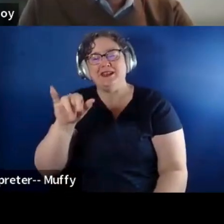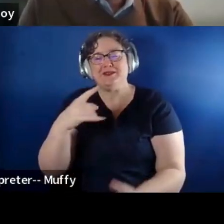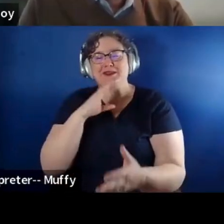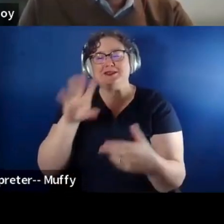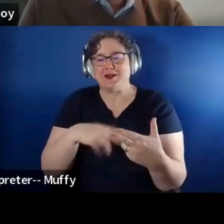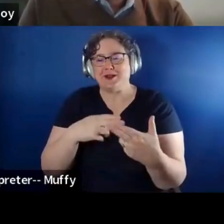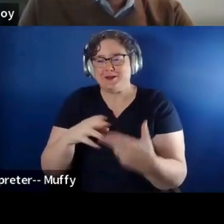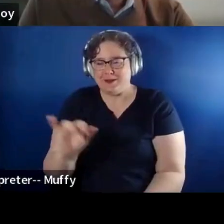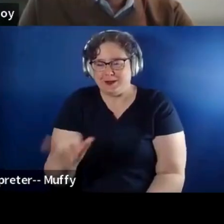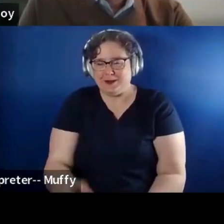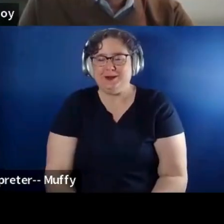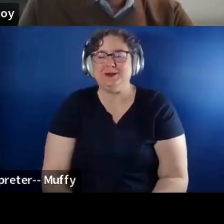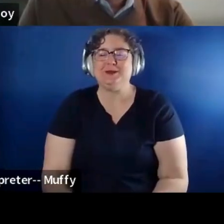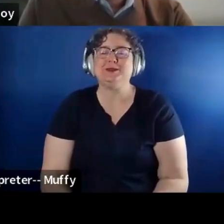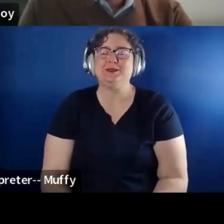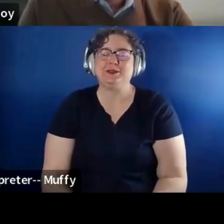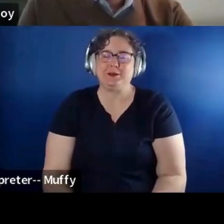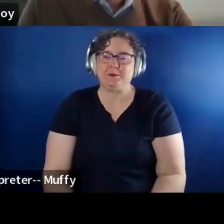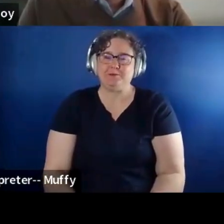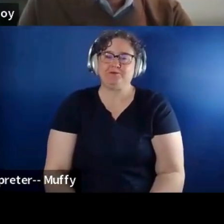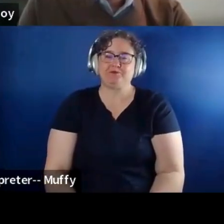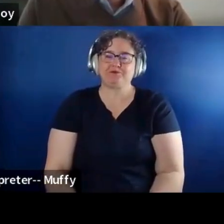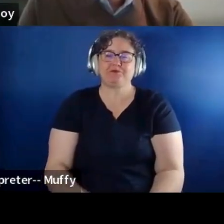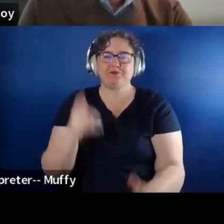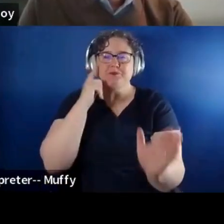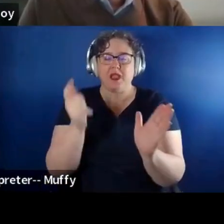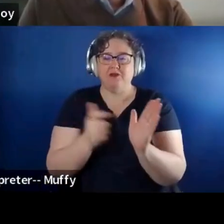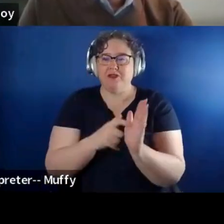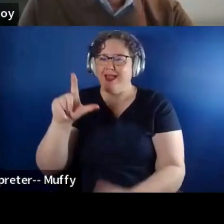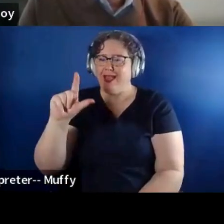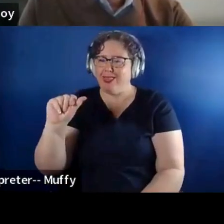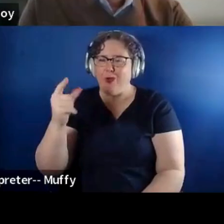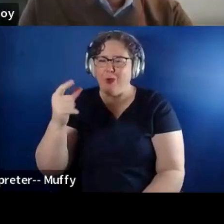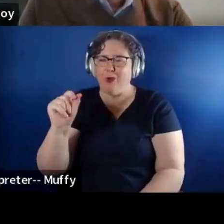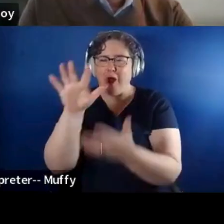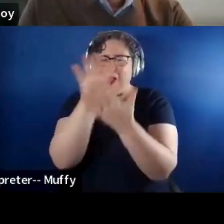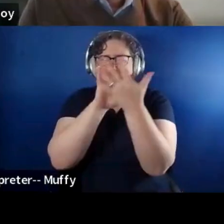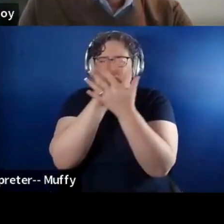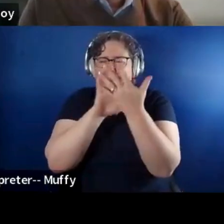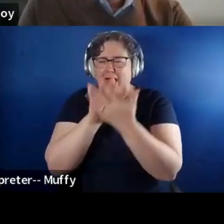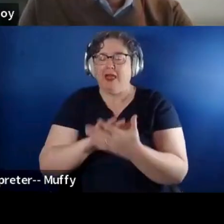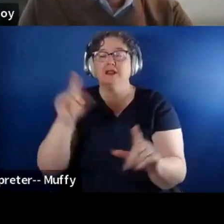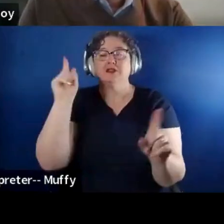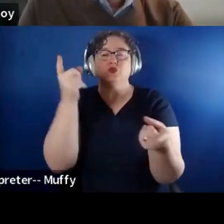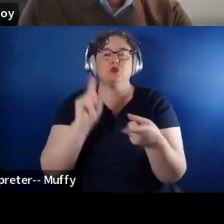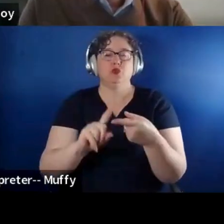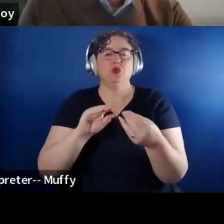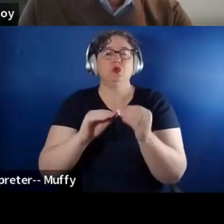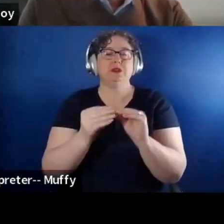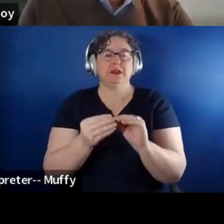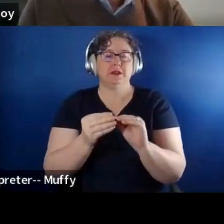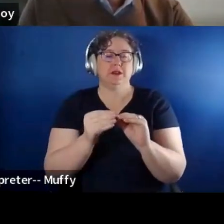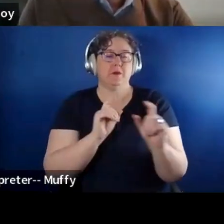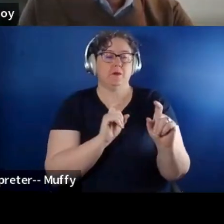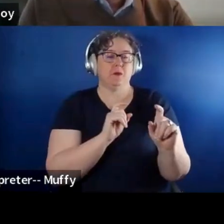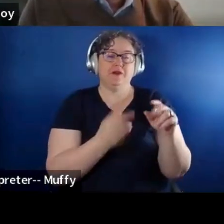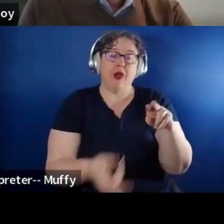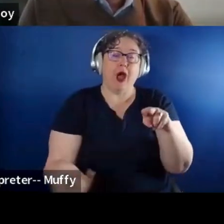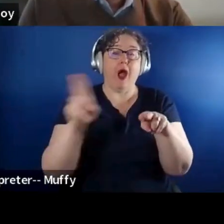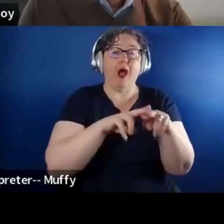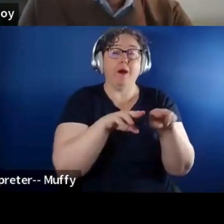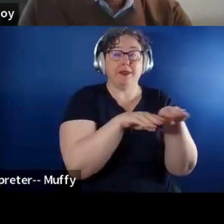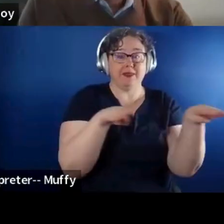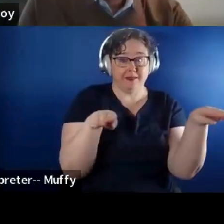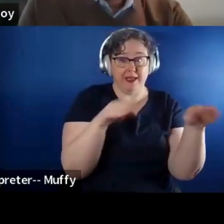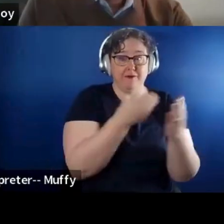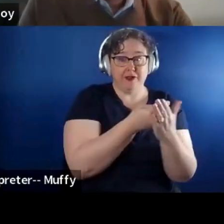giving communities, but that logo soup. So we've reduced the number of sponsors, we've upped the level and reduced the number of sponsors